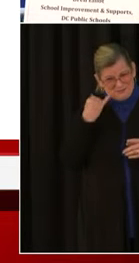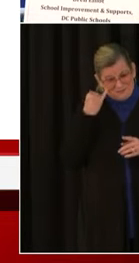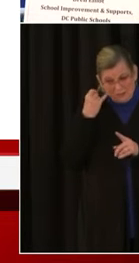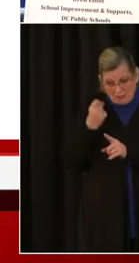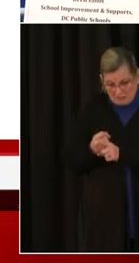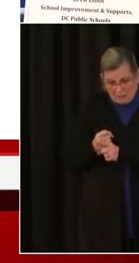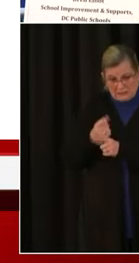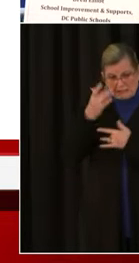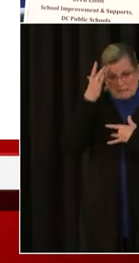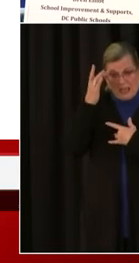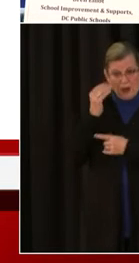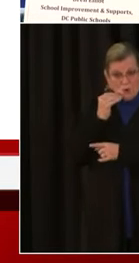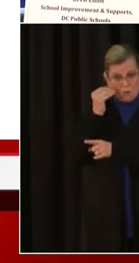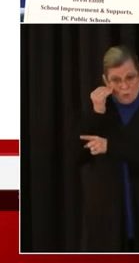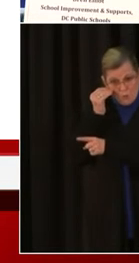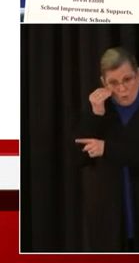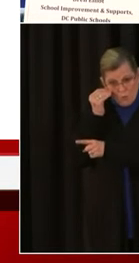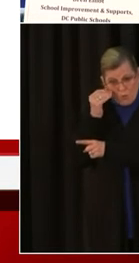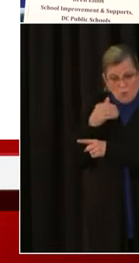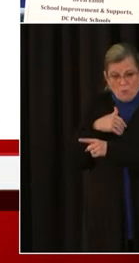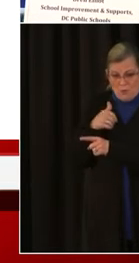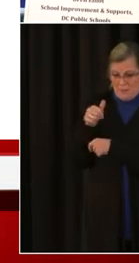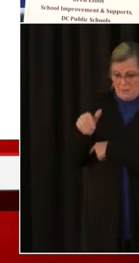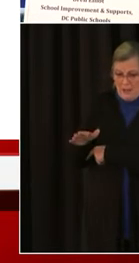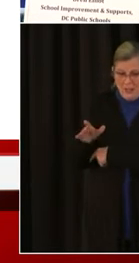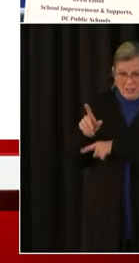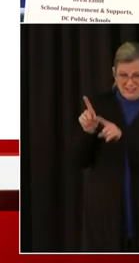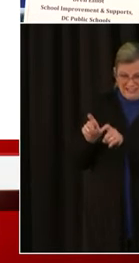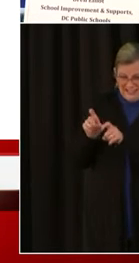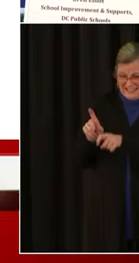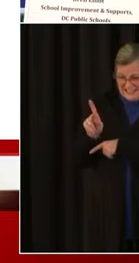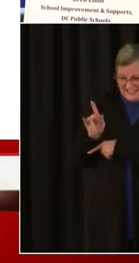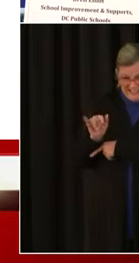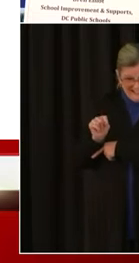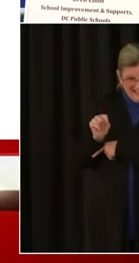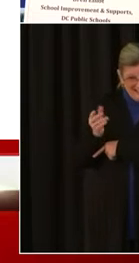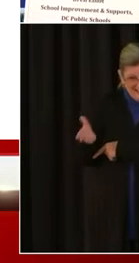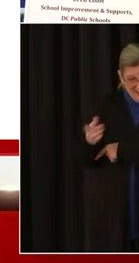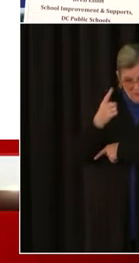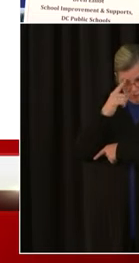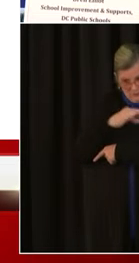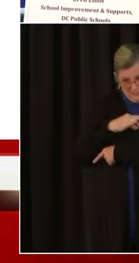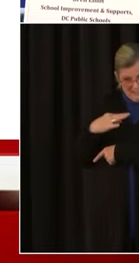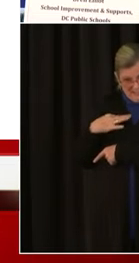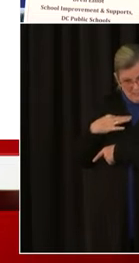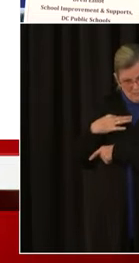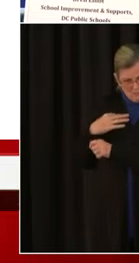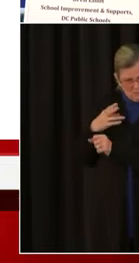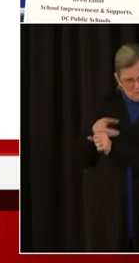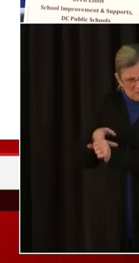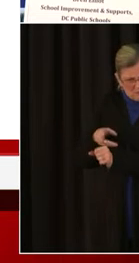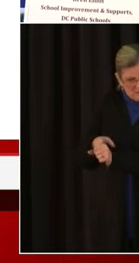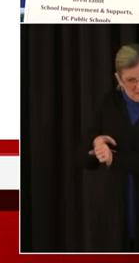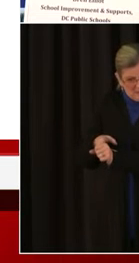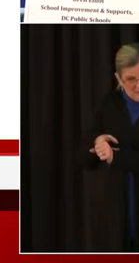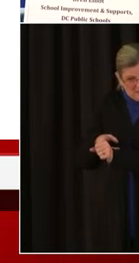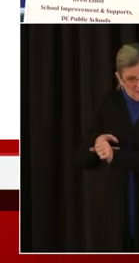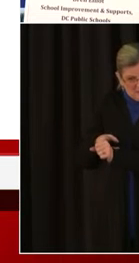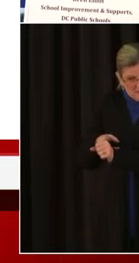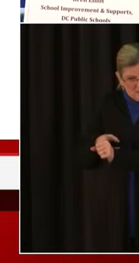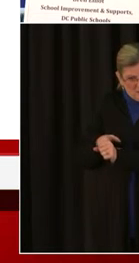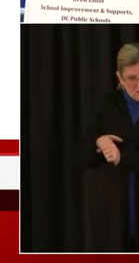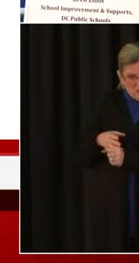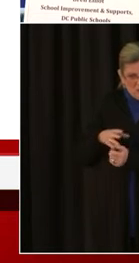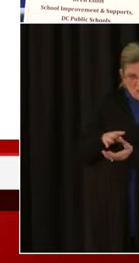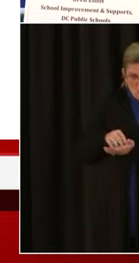home. So we mail a testing kit home to our staff that are participating in-person